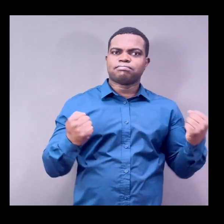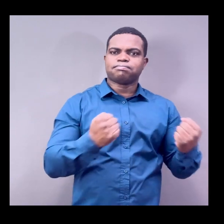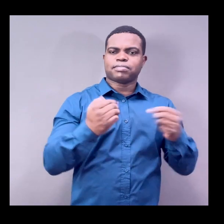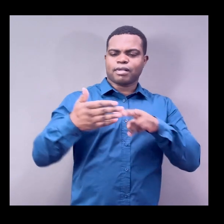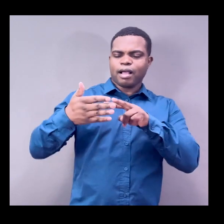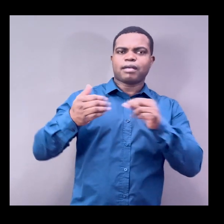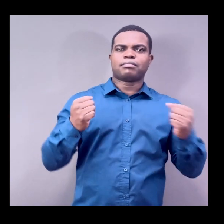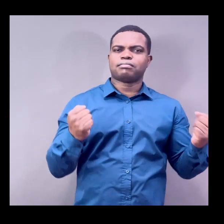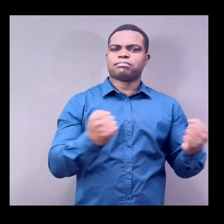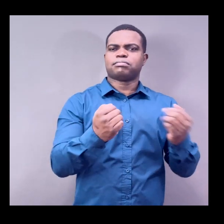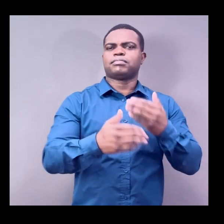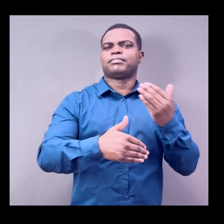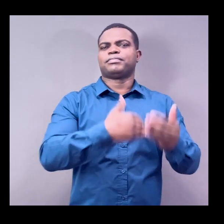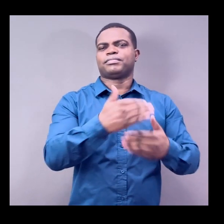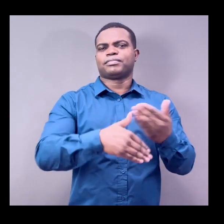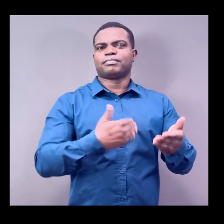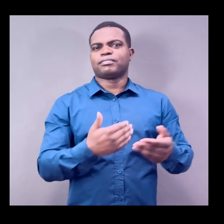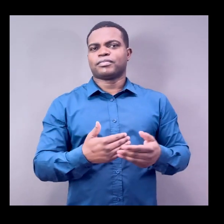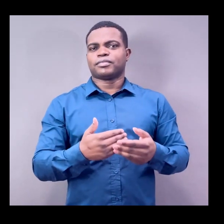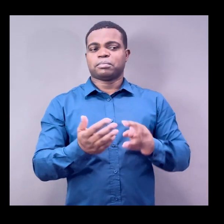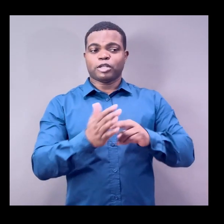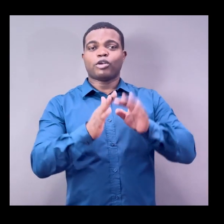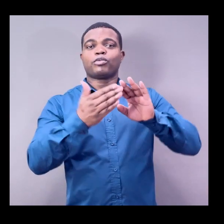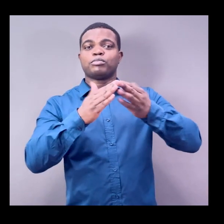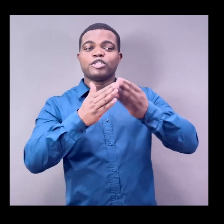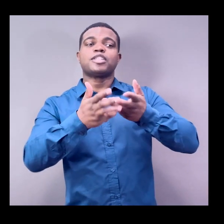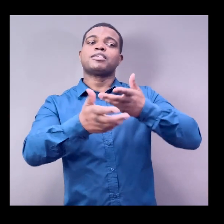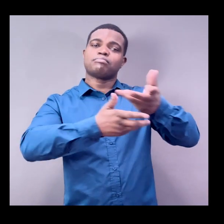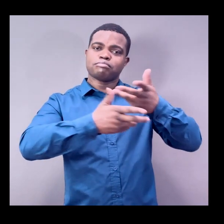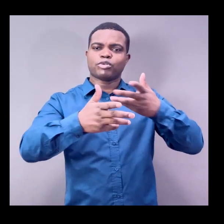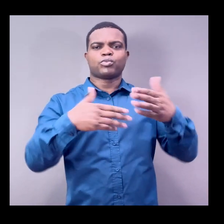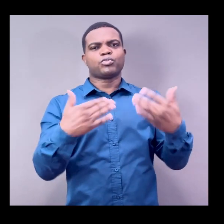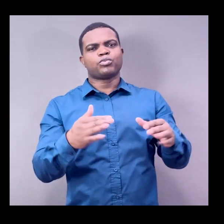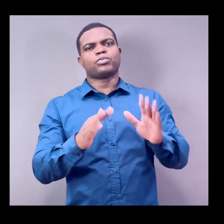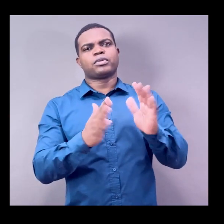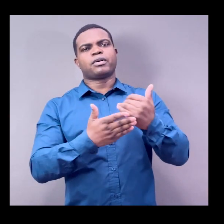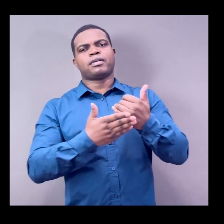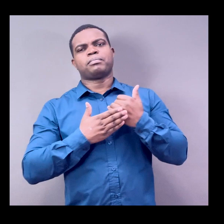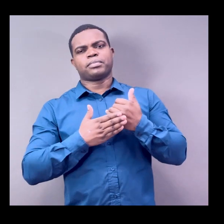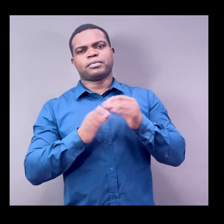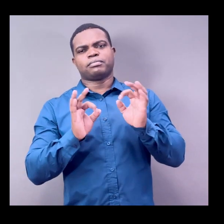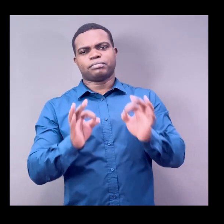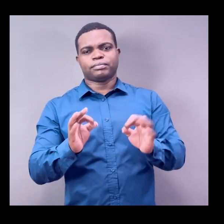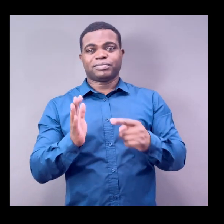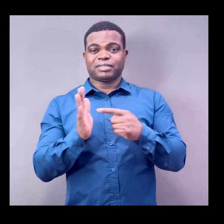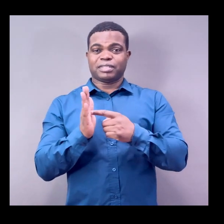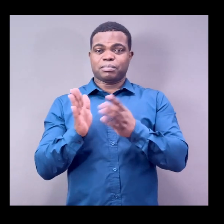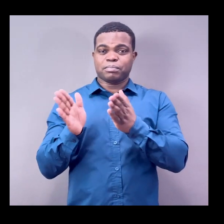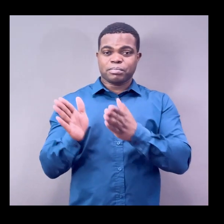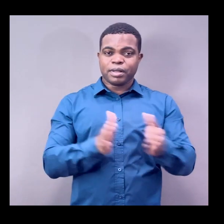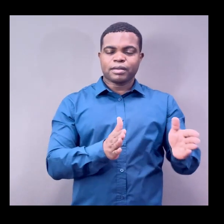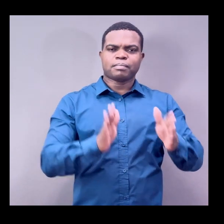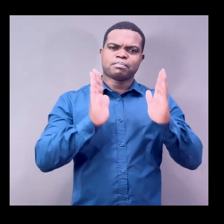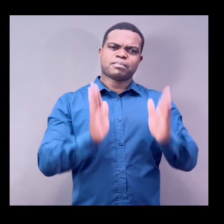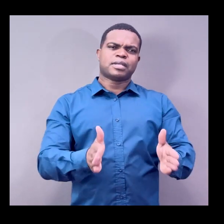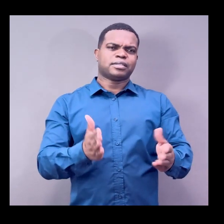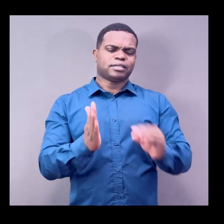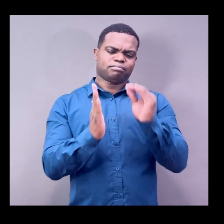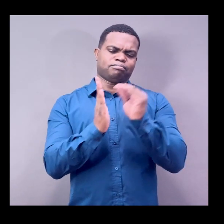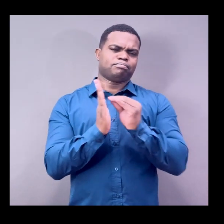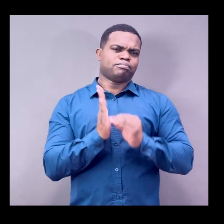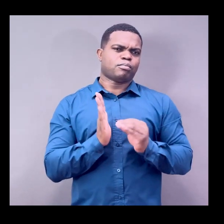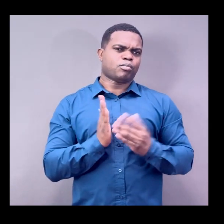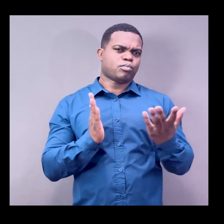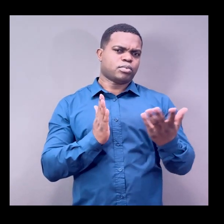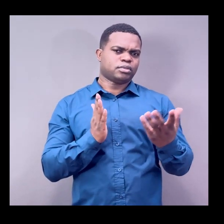this plan. So your community engagement plan, your comprehensive engagement plan